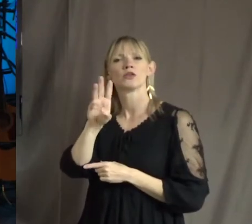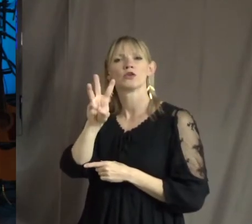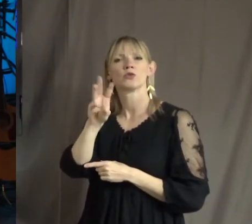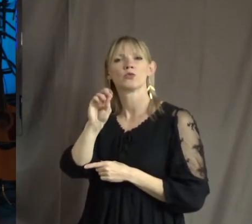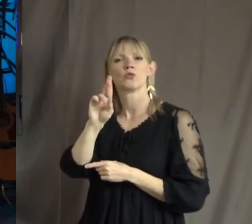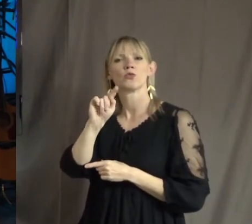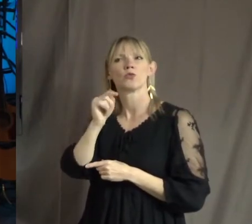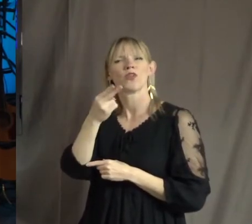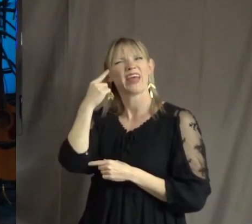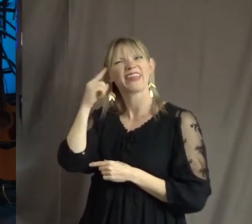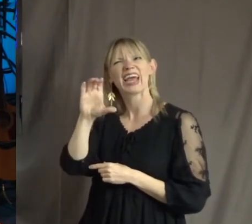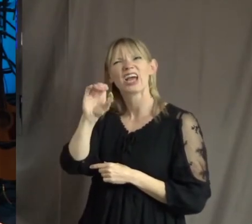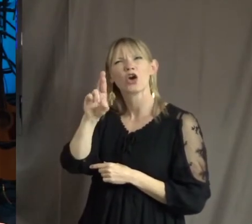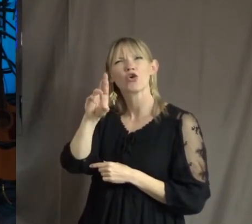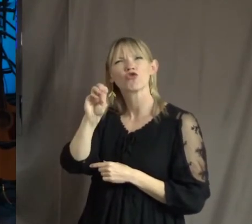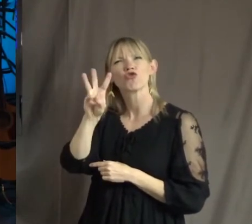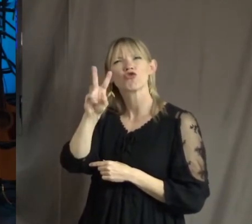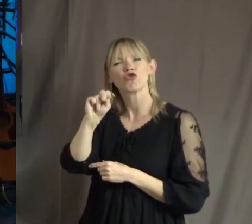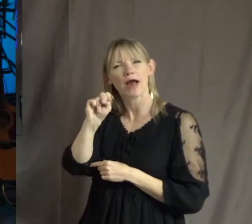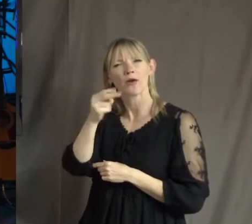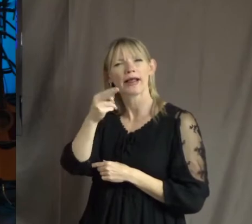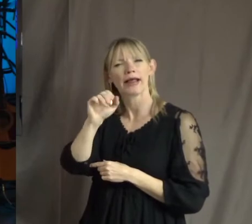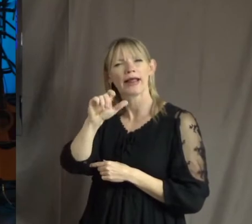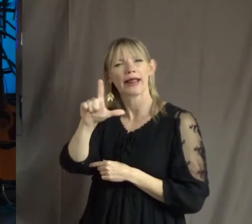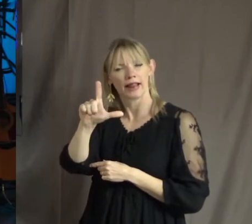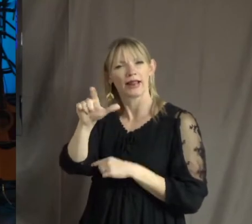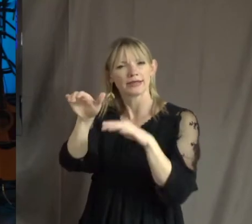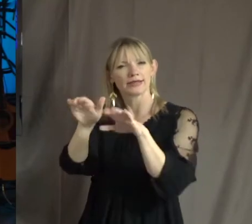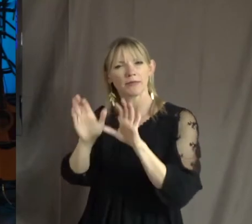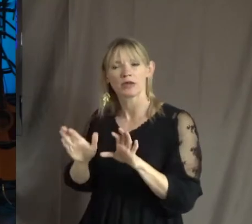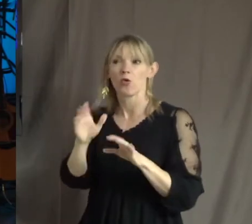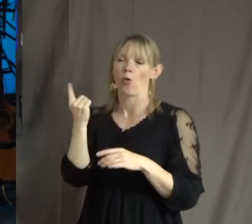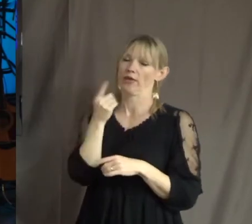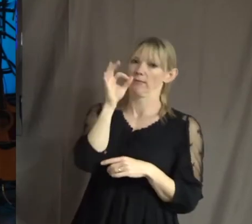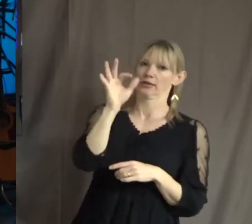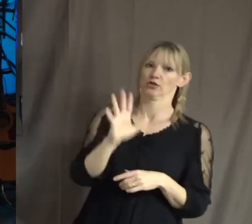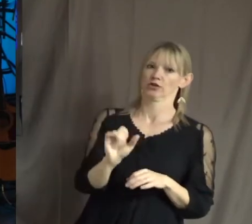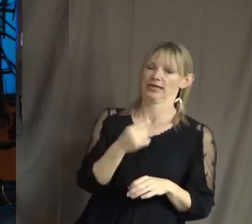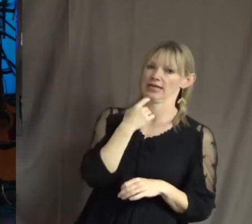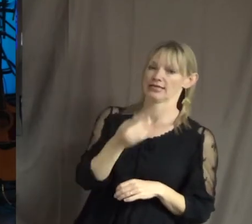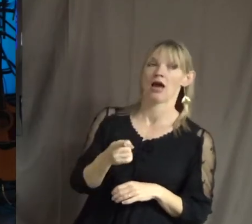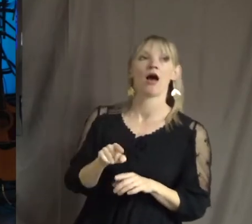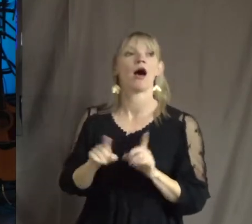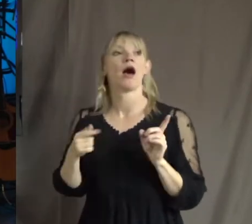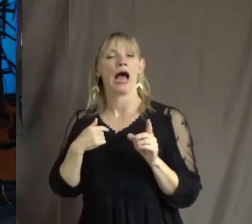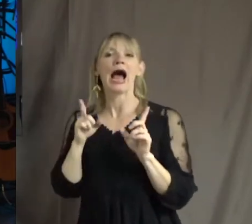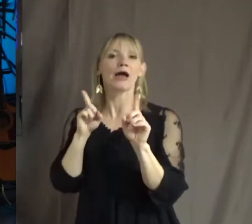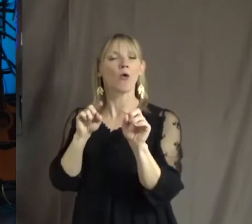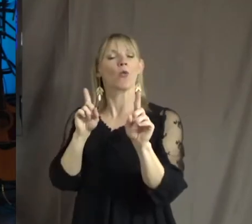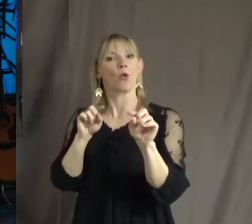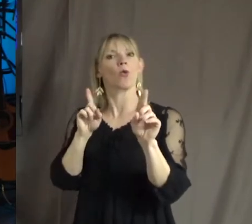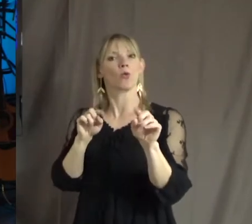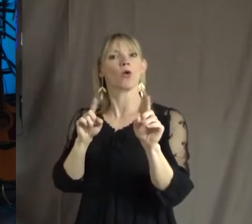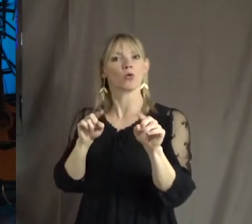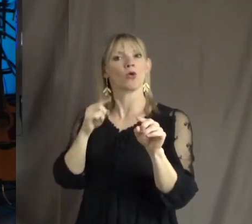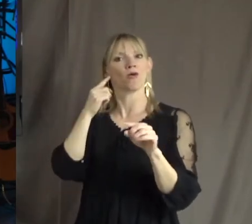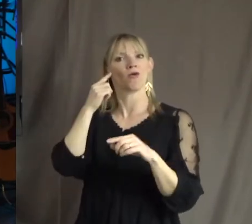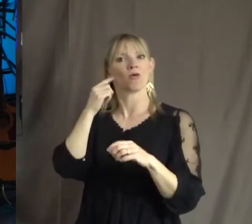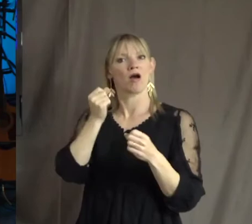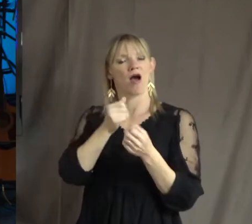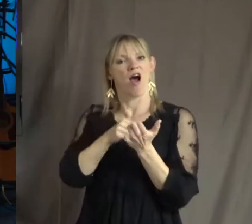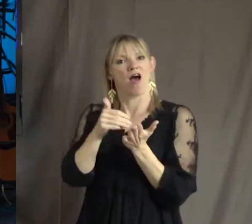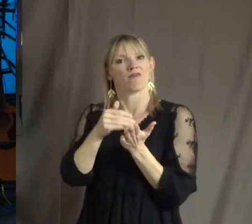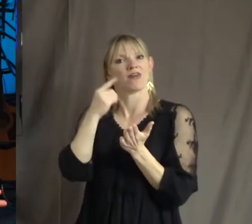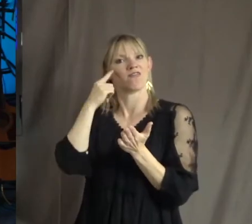Cemetery. And only a minister could tell you this, that I go there a lot for ceremonies for people,